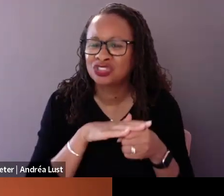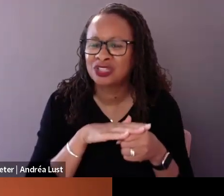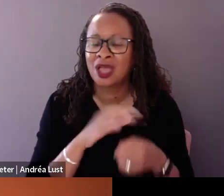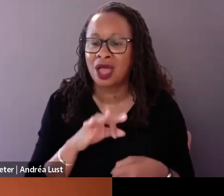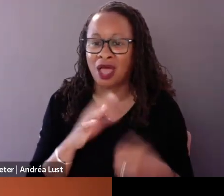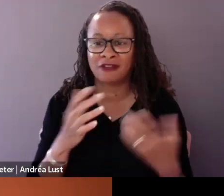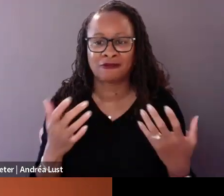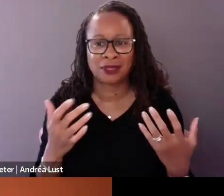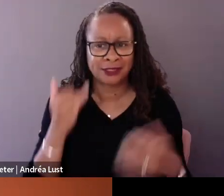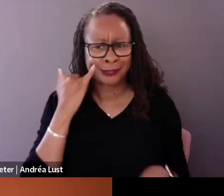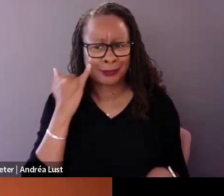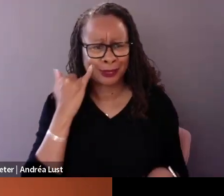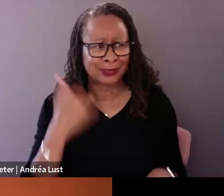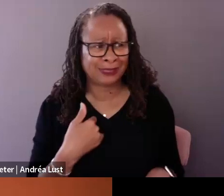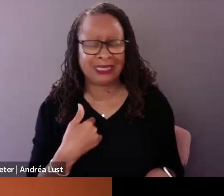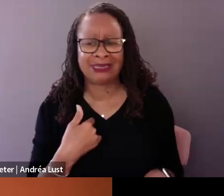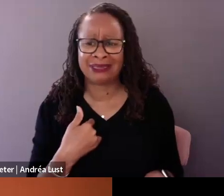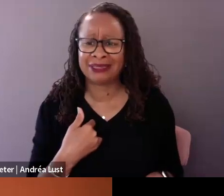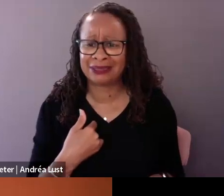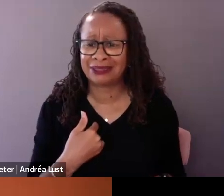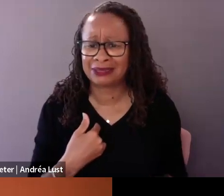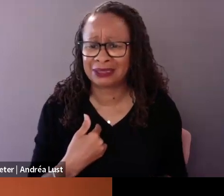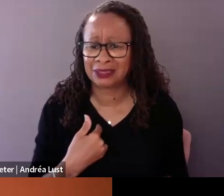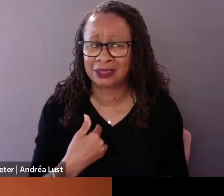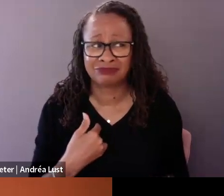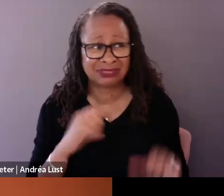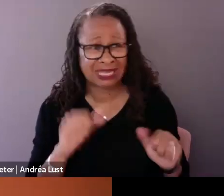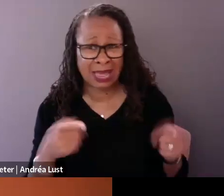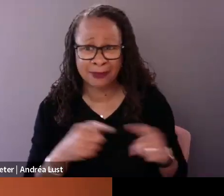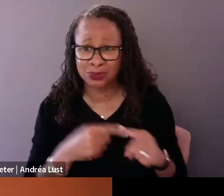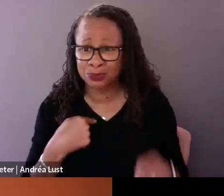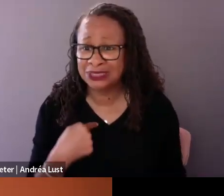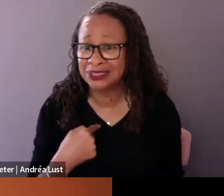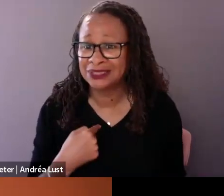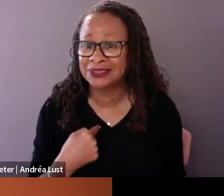like, what if it were me, you know, could this happen to me?